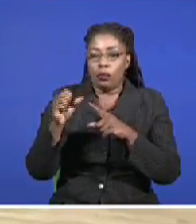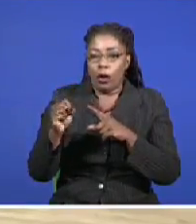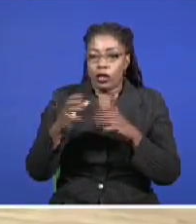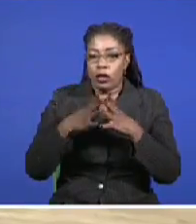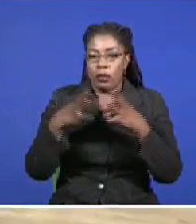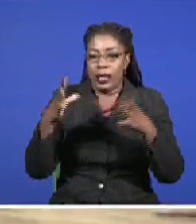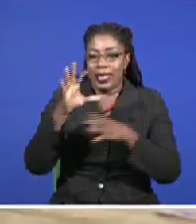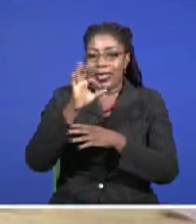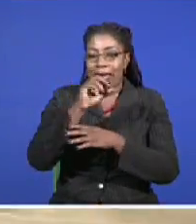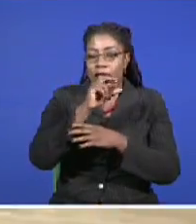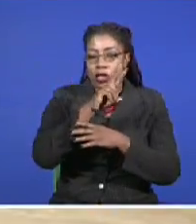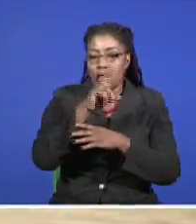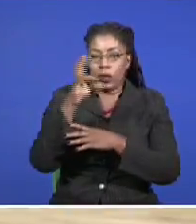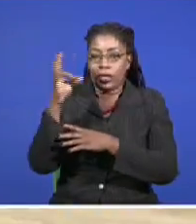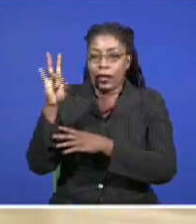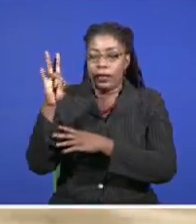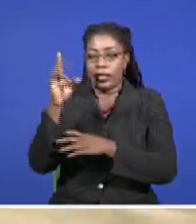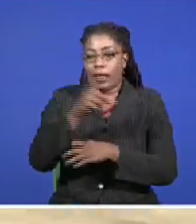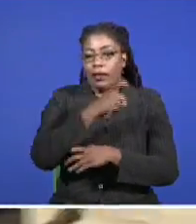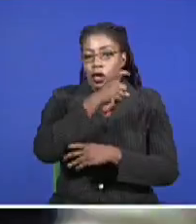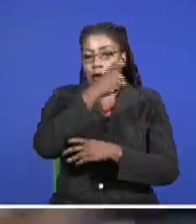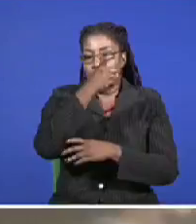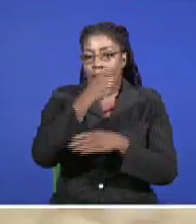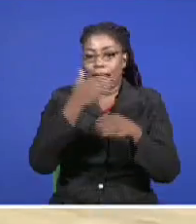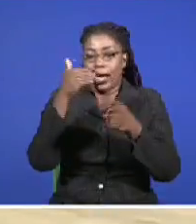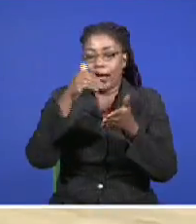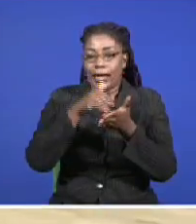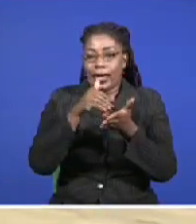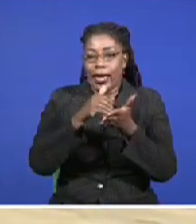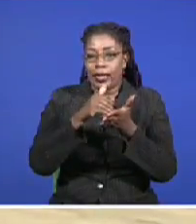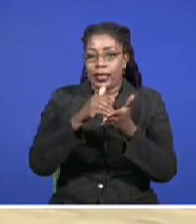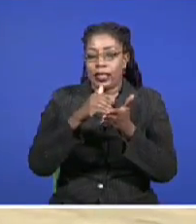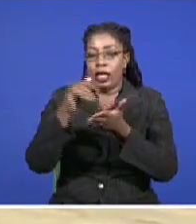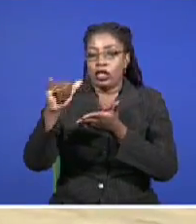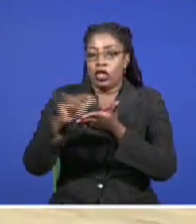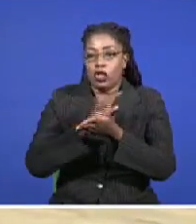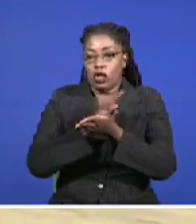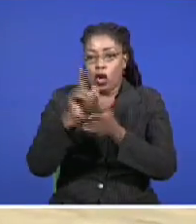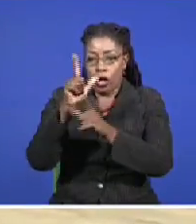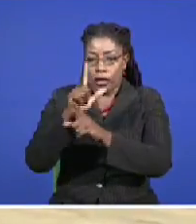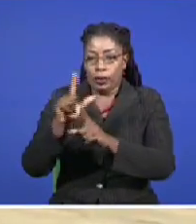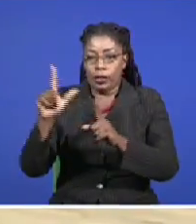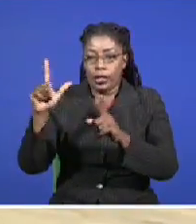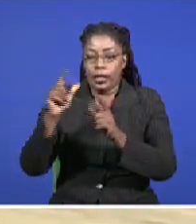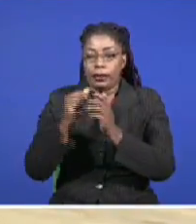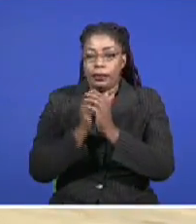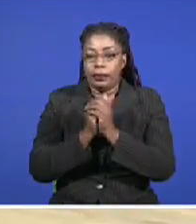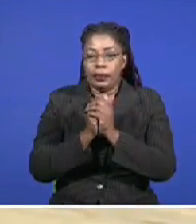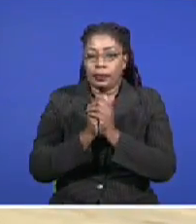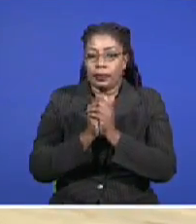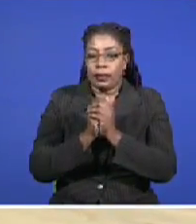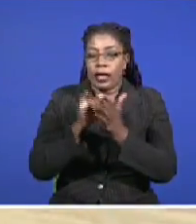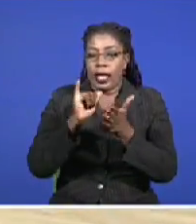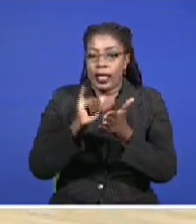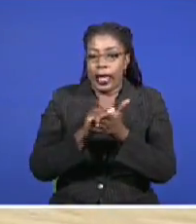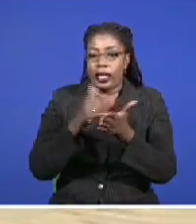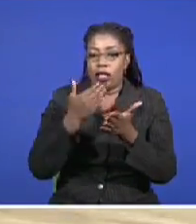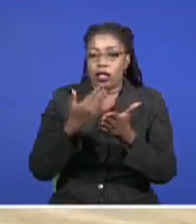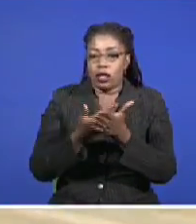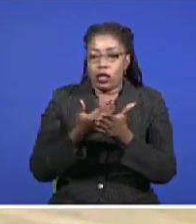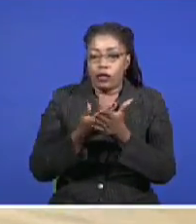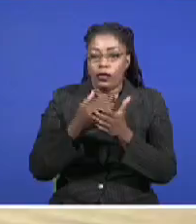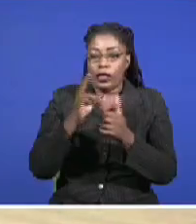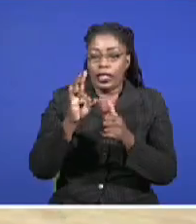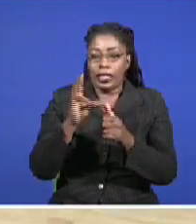big 92-77 win over the New York Liberty. The Sun now at 15-12 on the season, and that is good enough for 7th